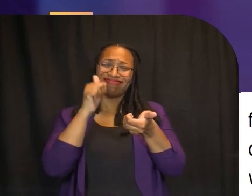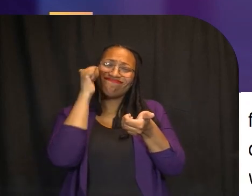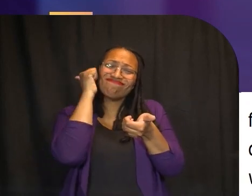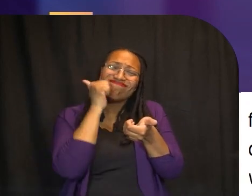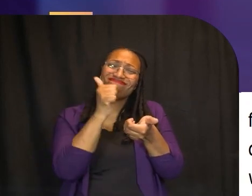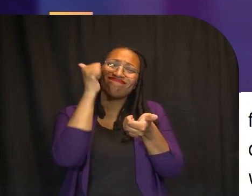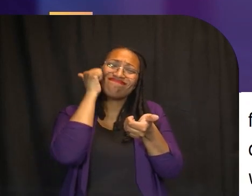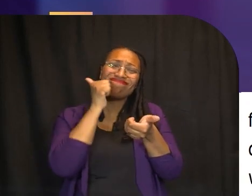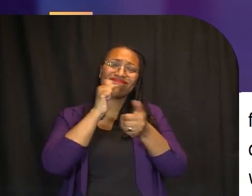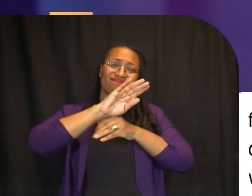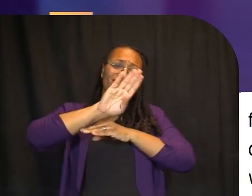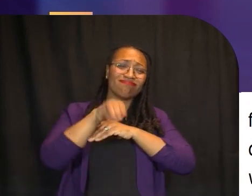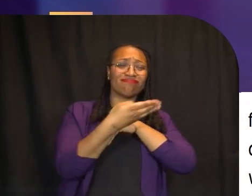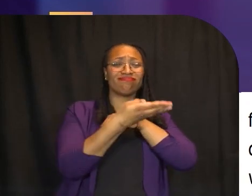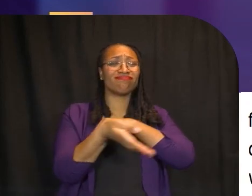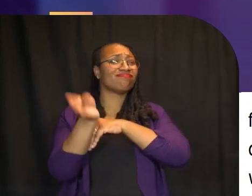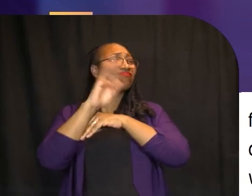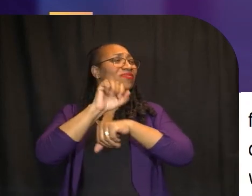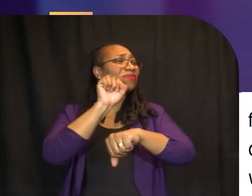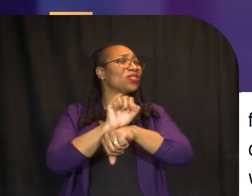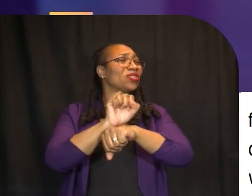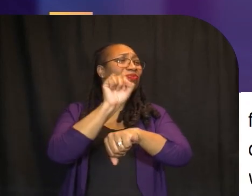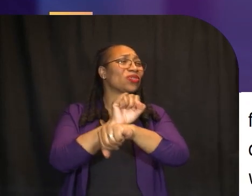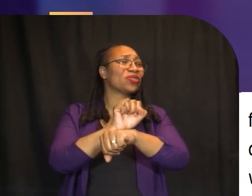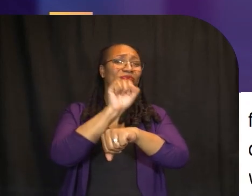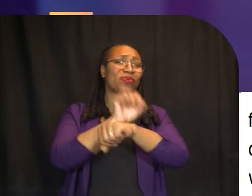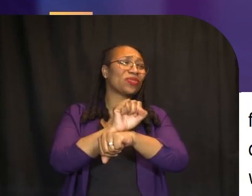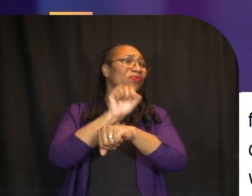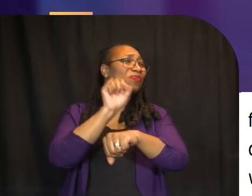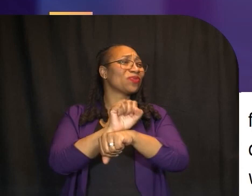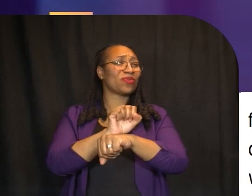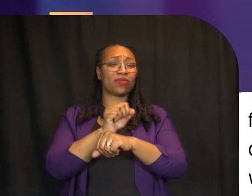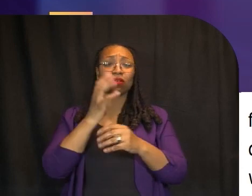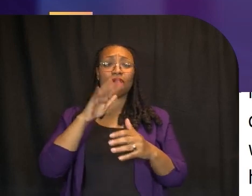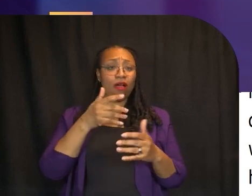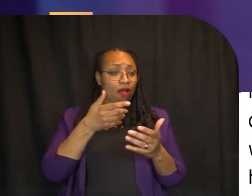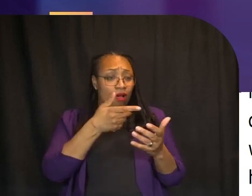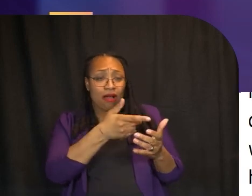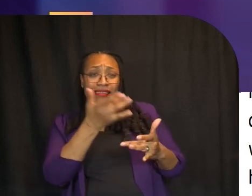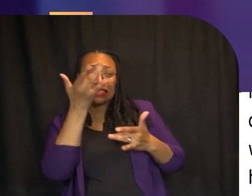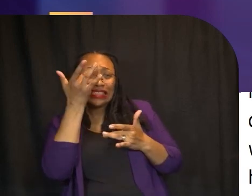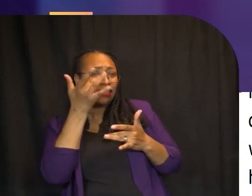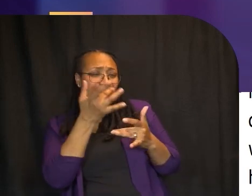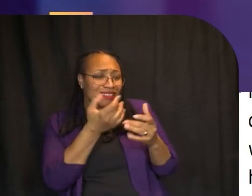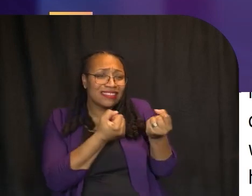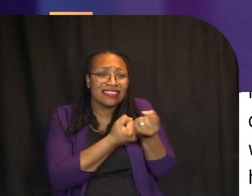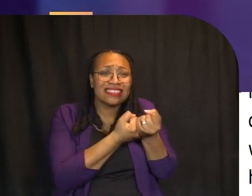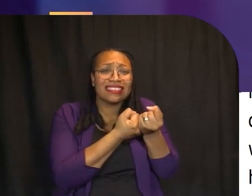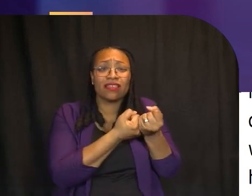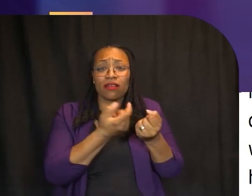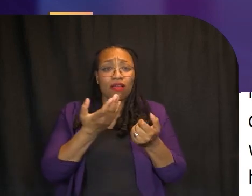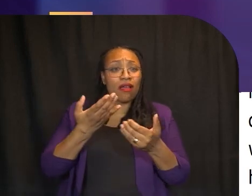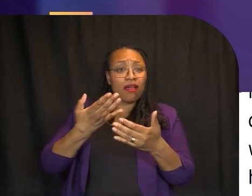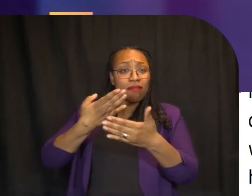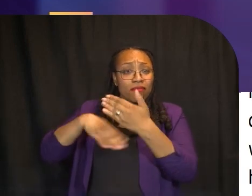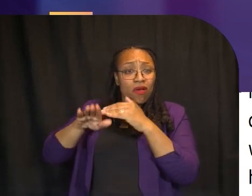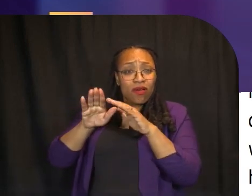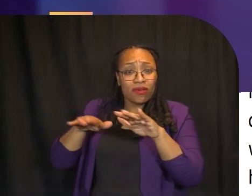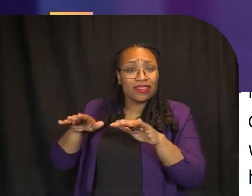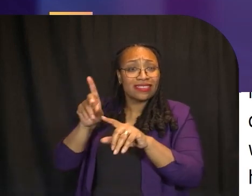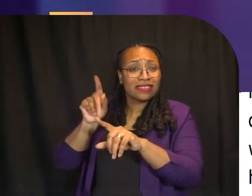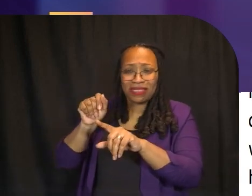with long-haul COVID or children born with disabilities, will have true access, more role models, and equitable